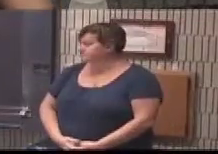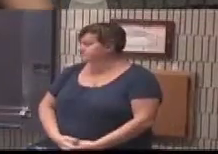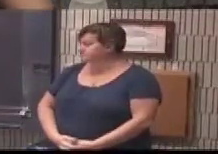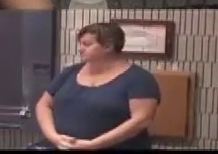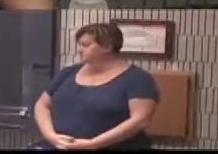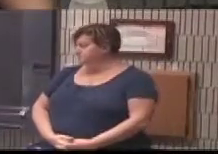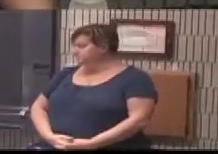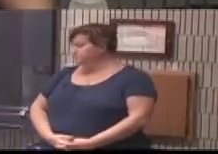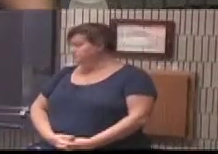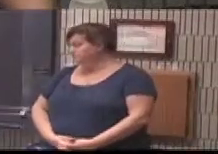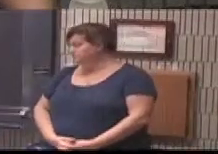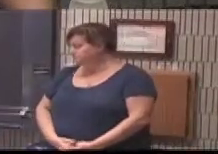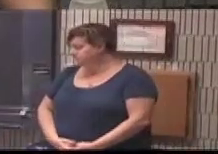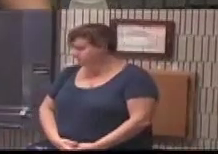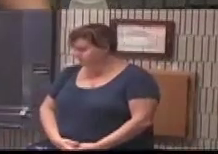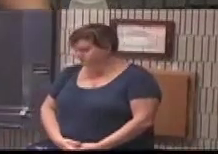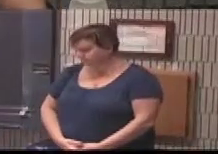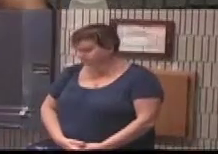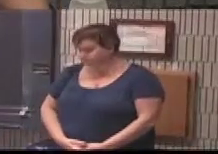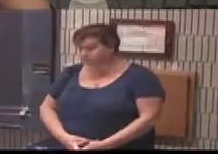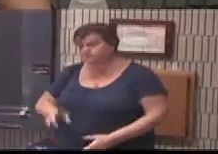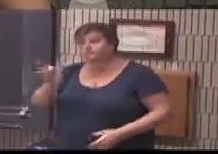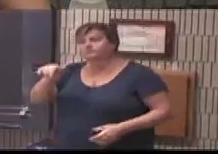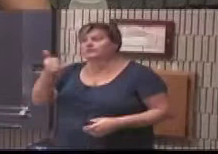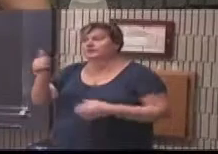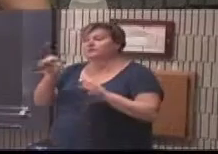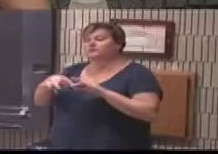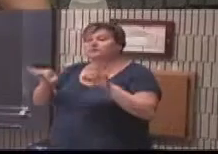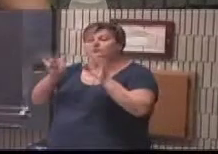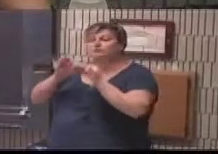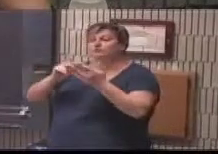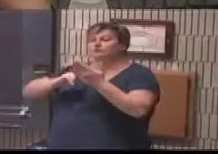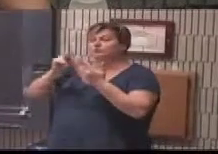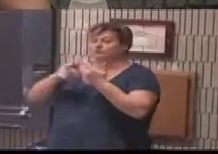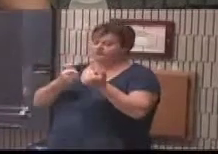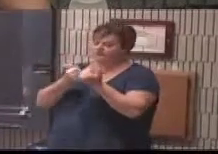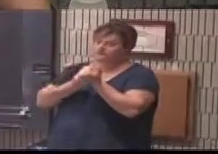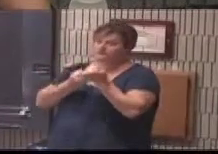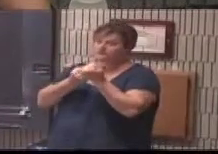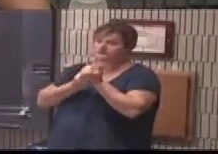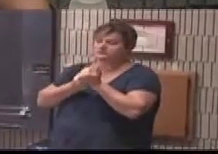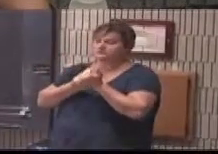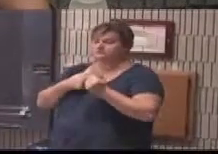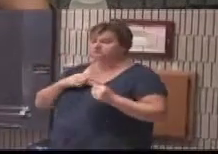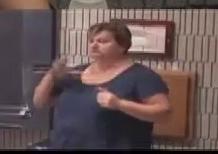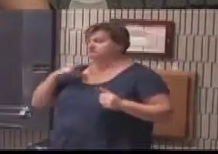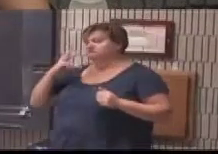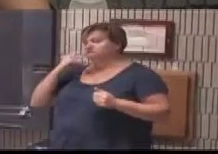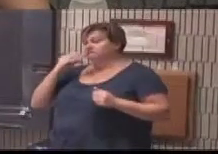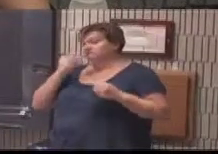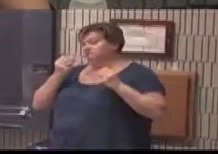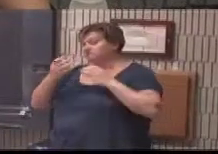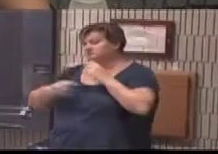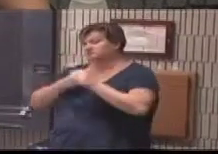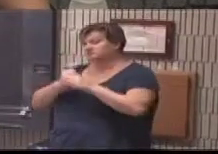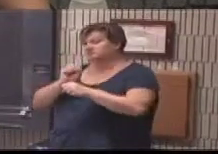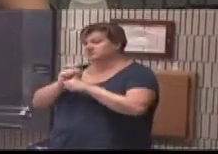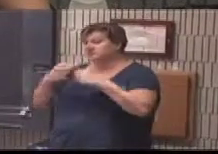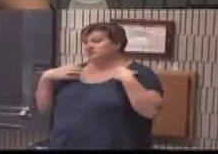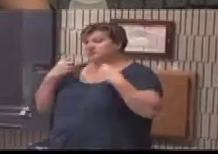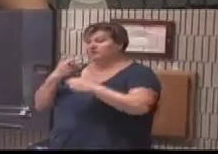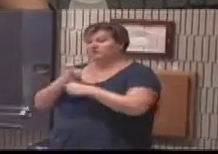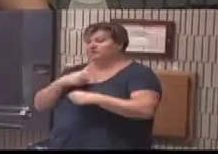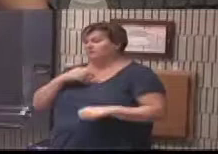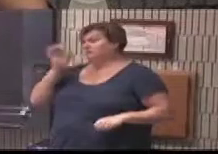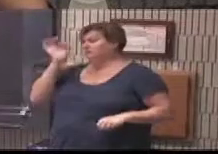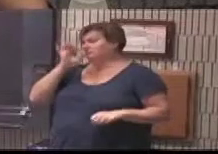Another thing that we have that is an important program is what's called advocacy, and having worked in healthcare for many years, I didn't know much about advocacy